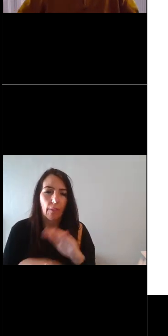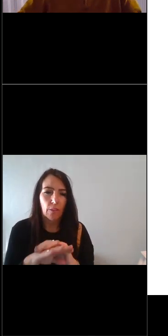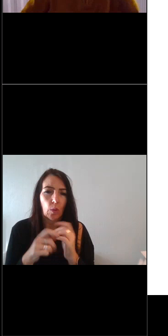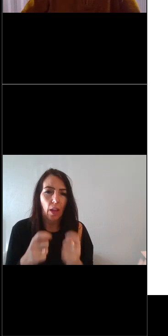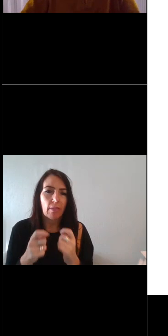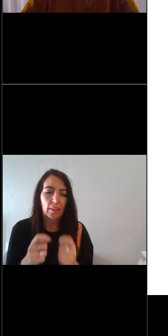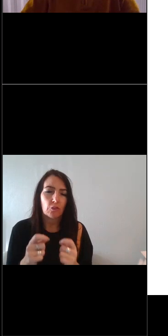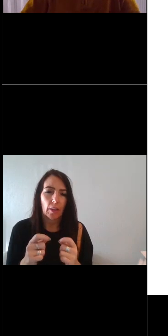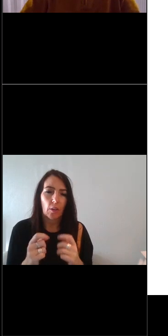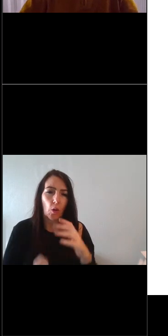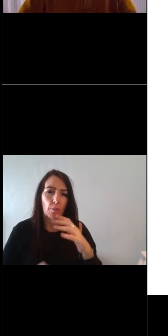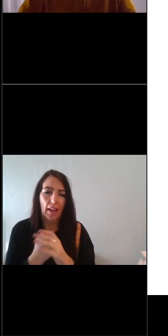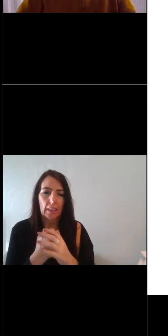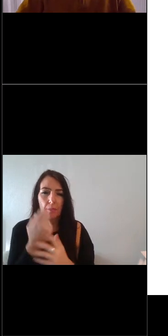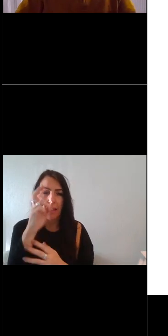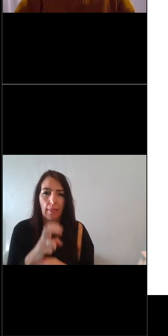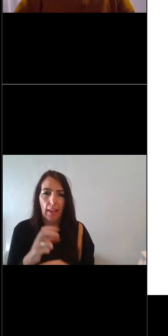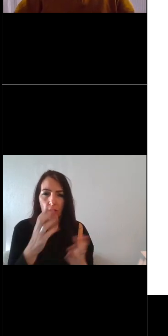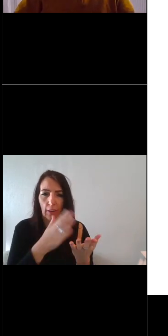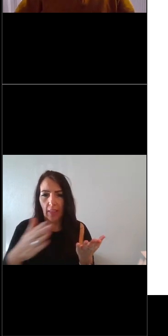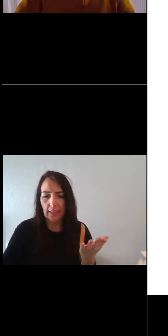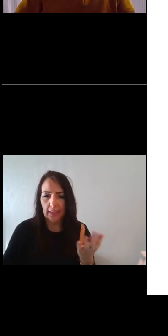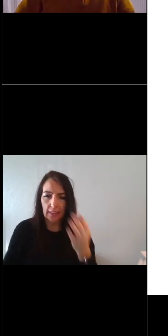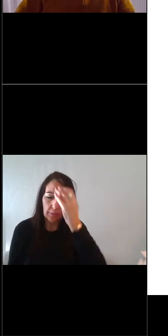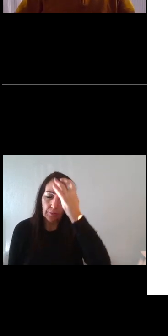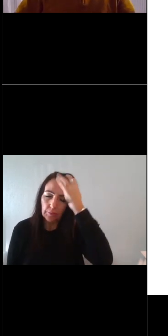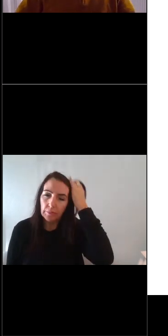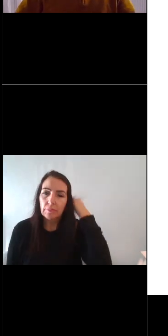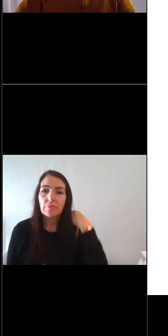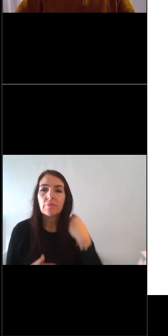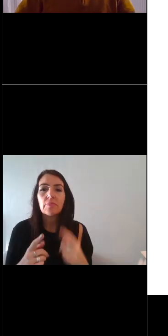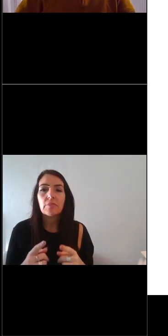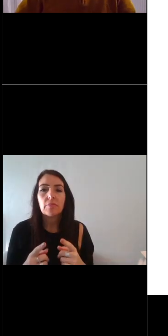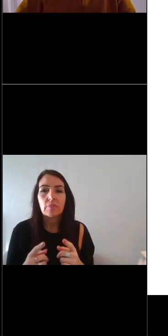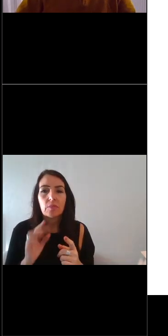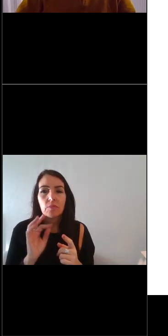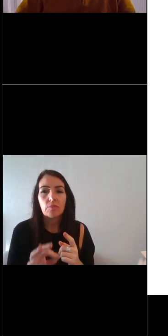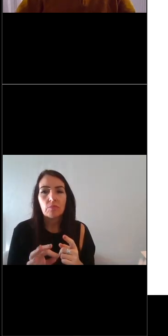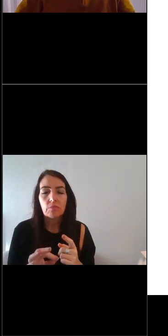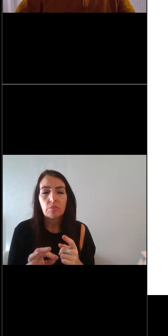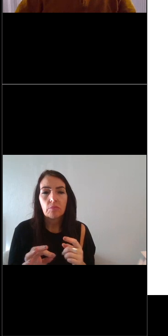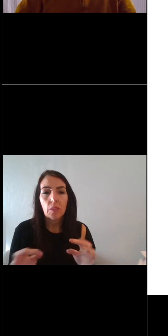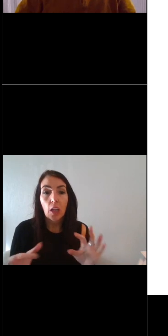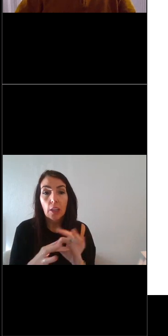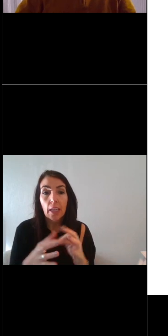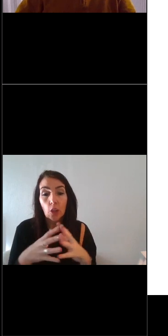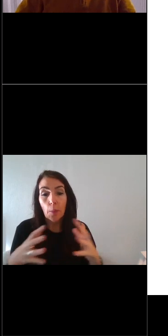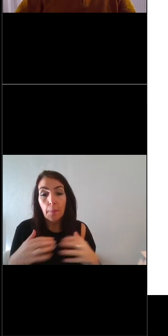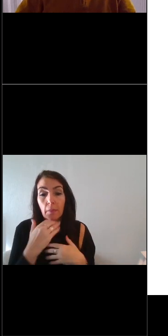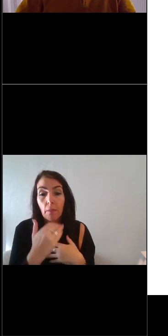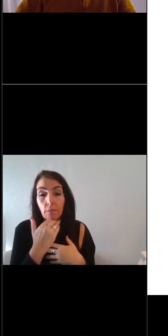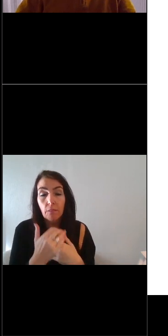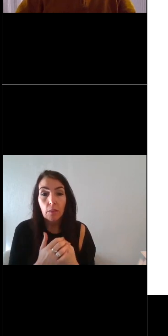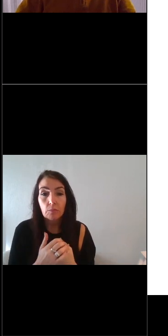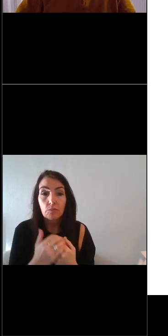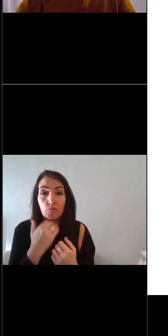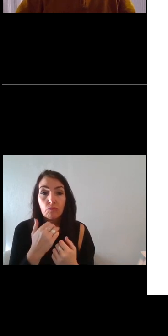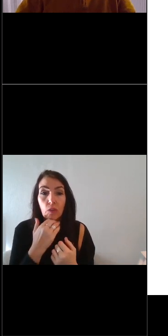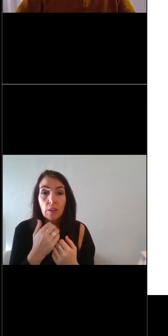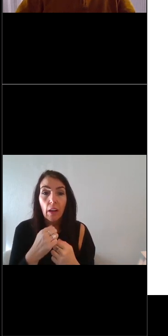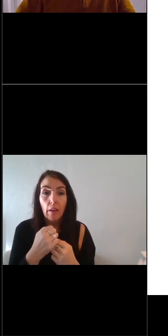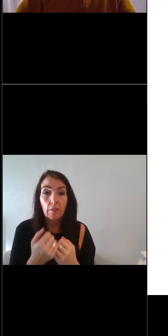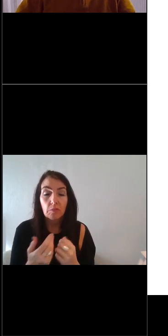maximised electric fleet. The question then to ask is the connection big enough? Is there enough spare capacity